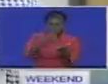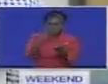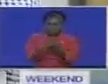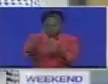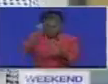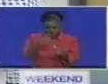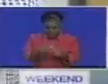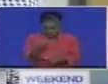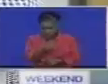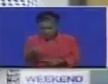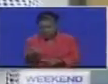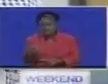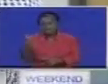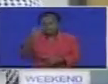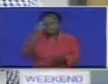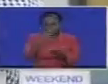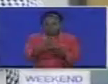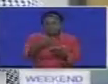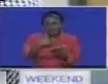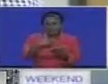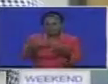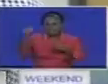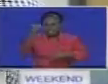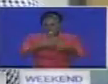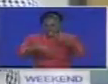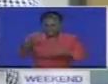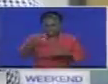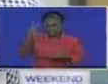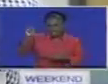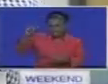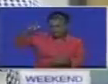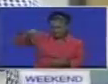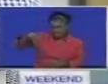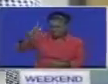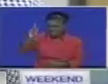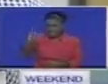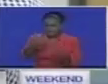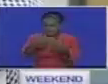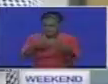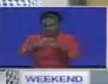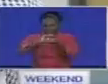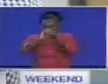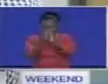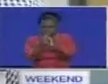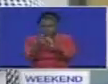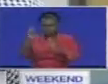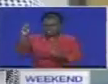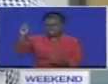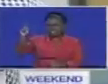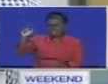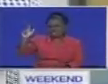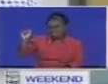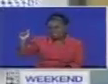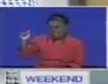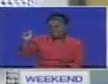that. Mm. We actually had an election of NAPK before it became TNA in 2012 in April in